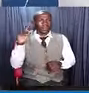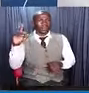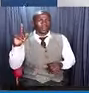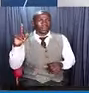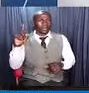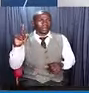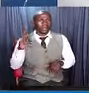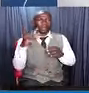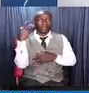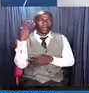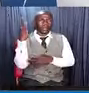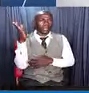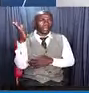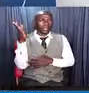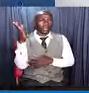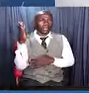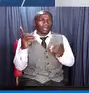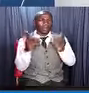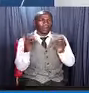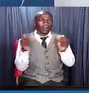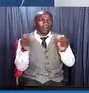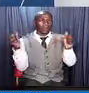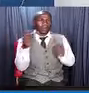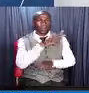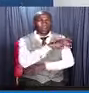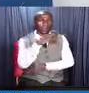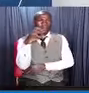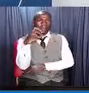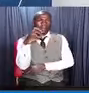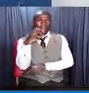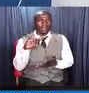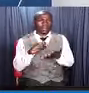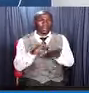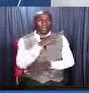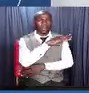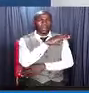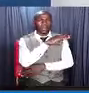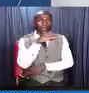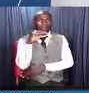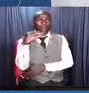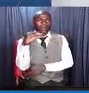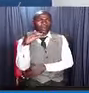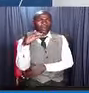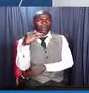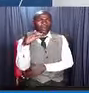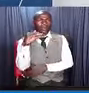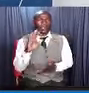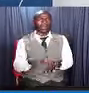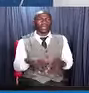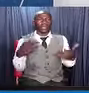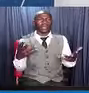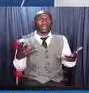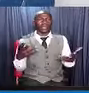Mchungaji akahubiri. And the shepherd of the Lord preached. December hiyo akahubiri. That December he really preached. December hiyo akahubiri. That December he really preached.